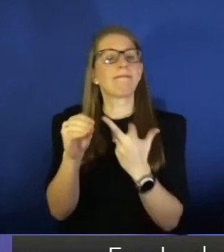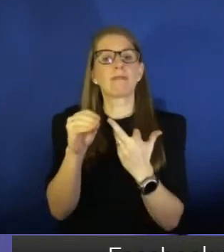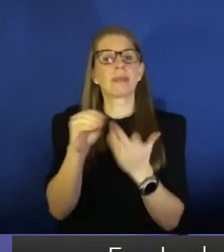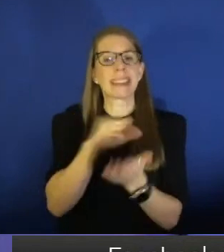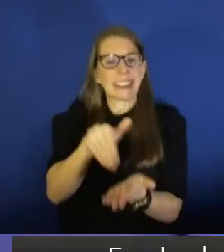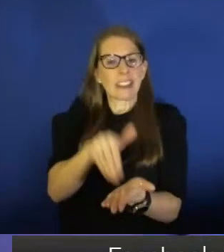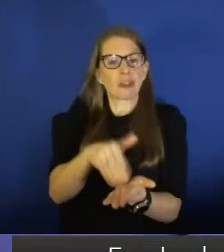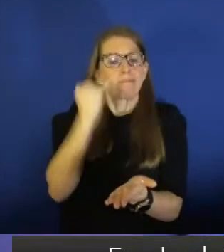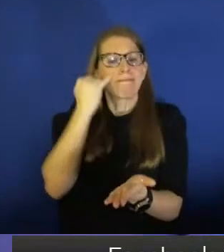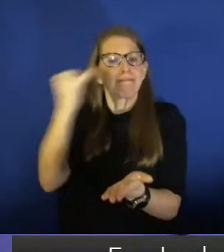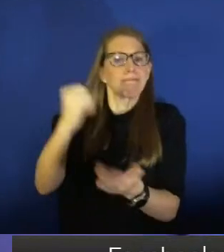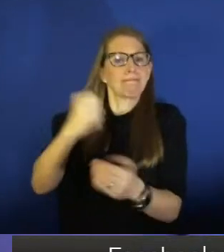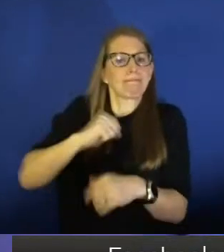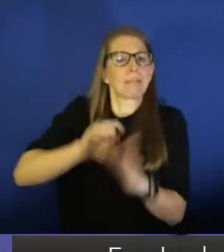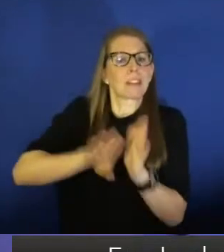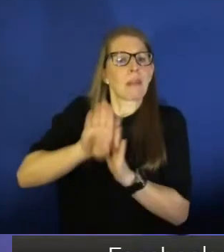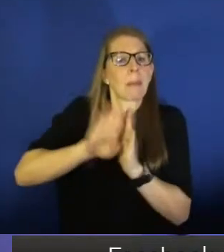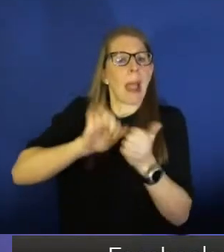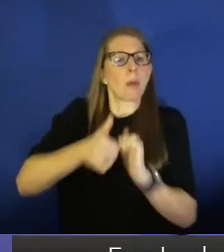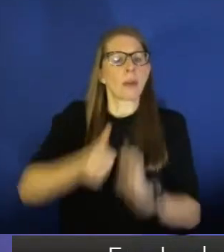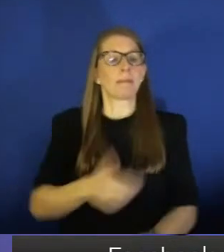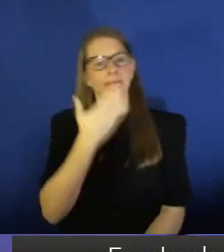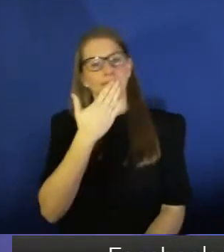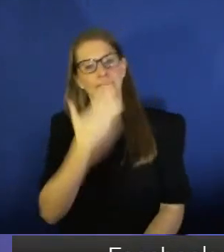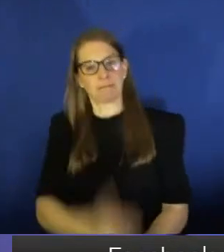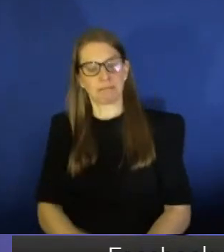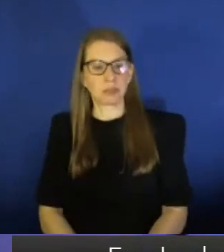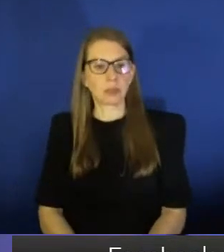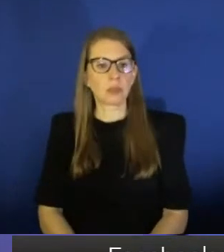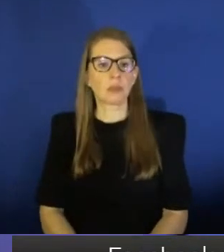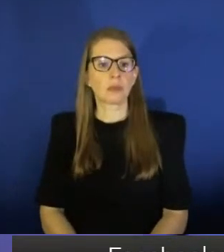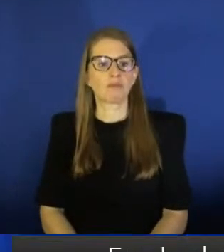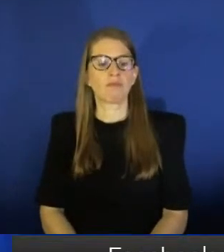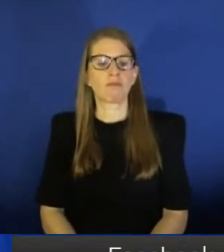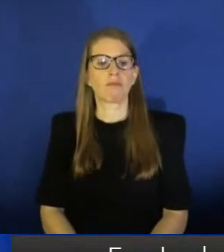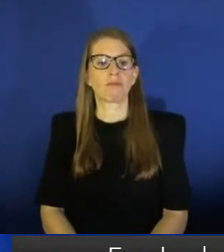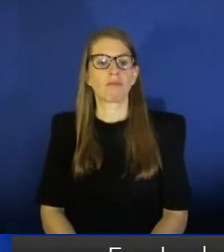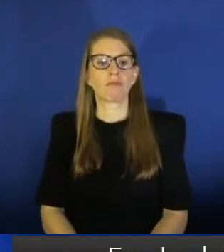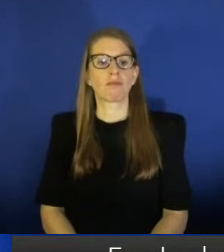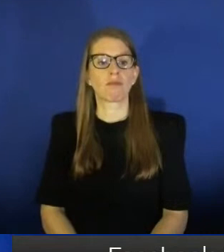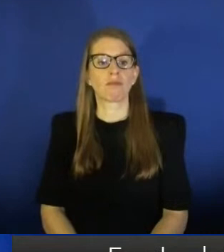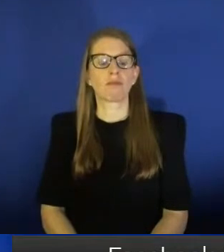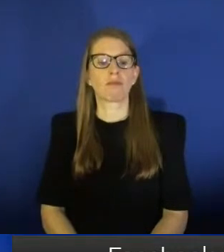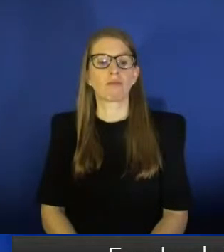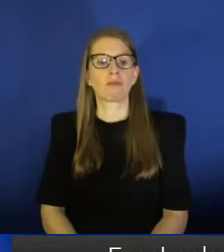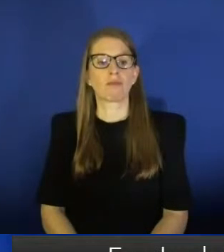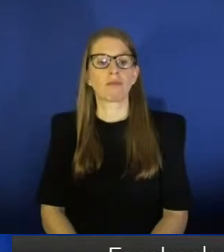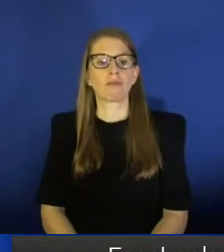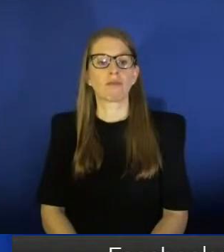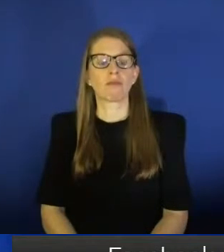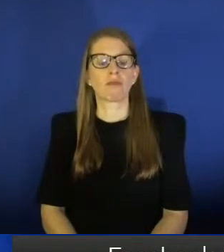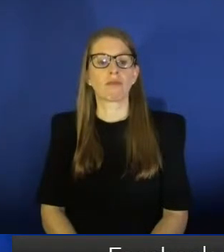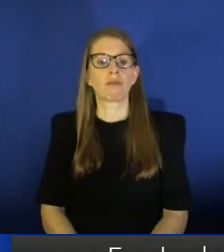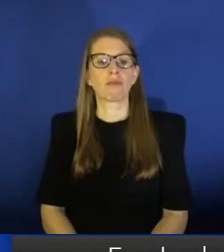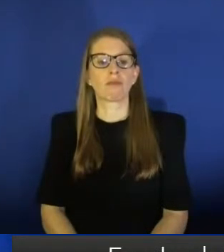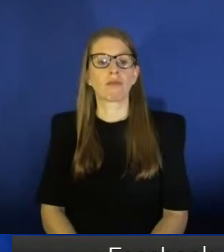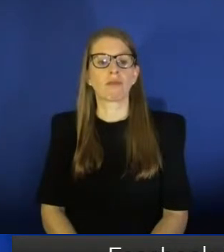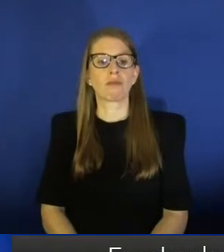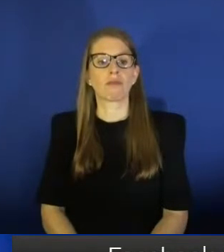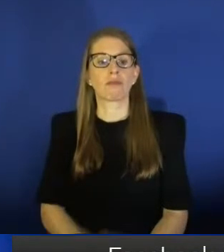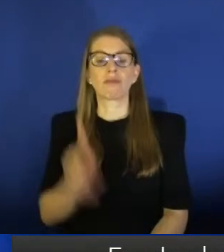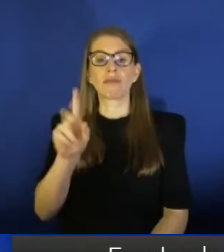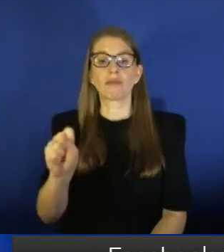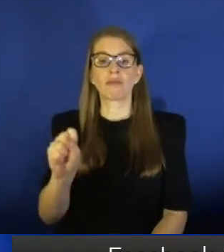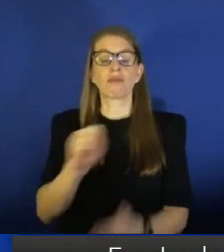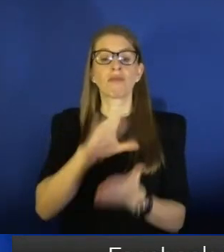come about? Thank you very much. The idea of the Kansas Center for Rural Health is simply a